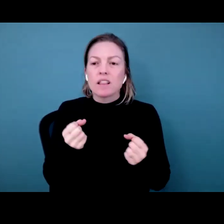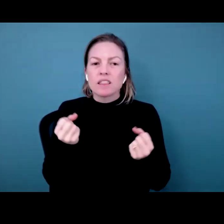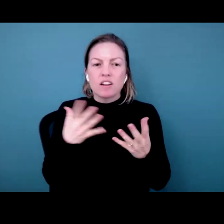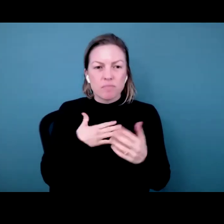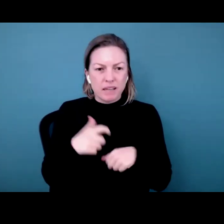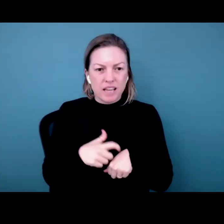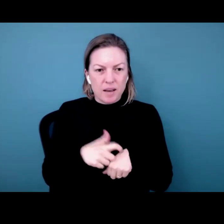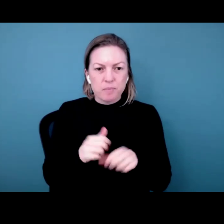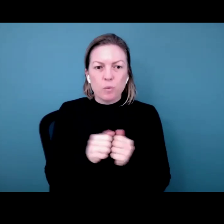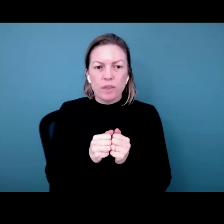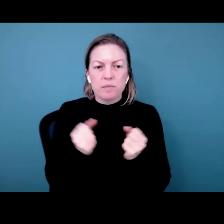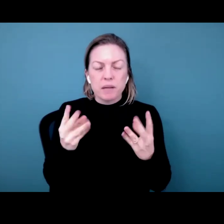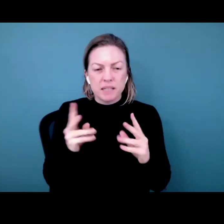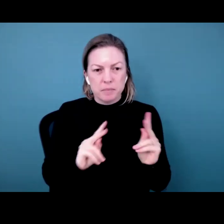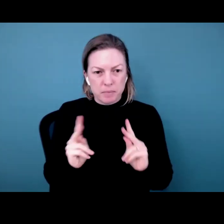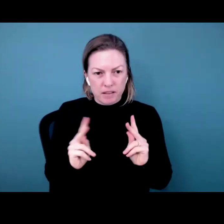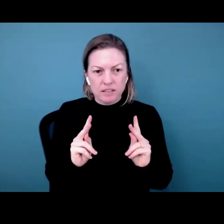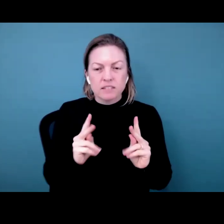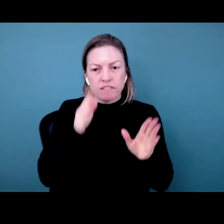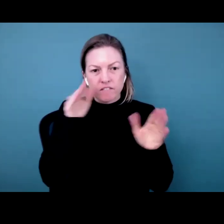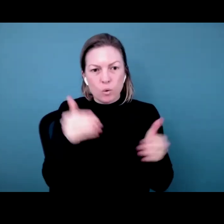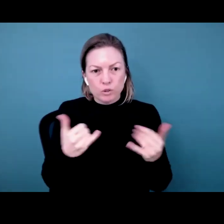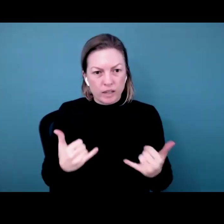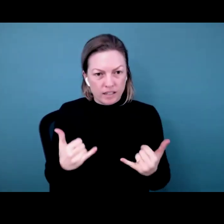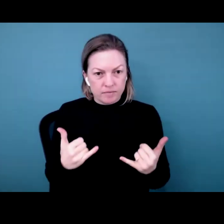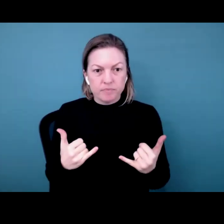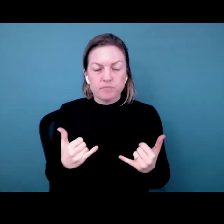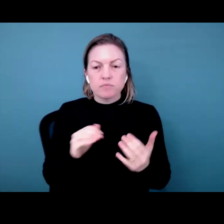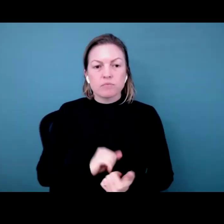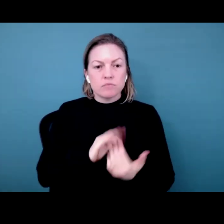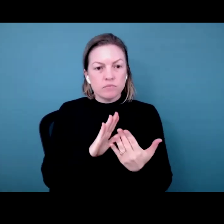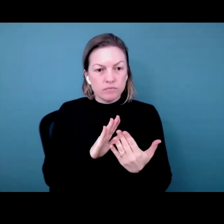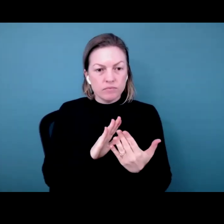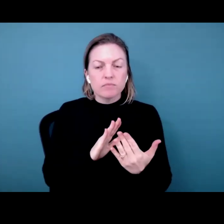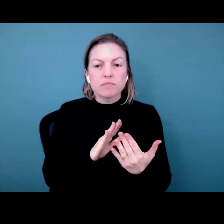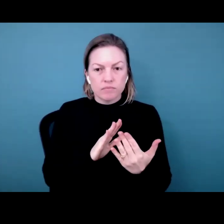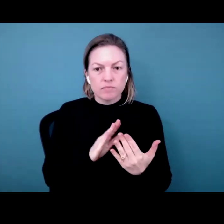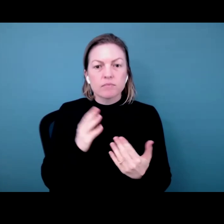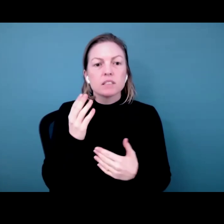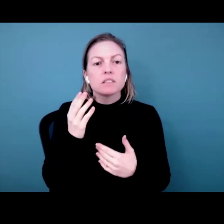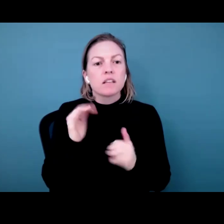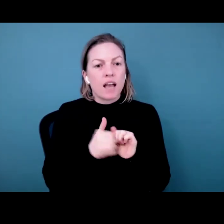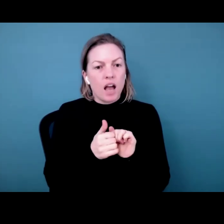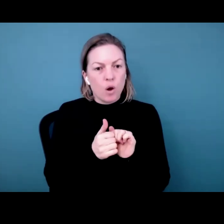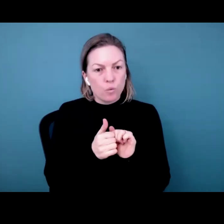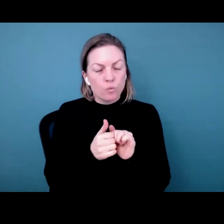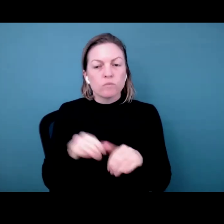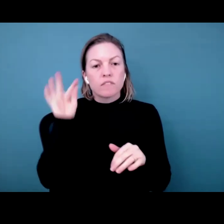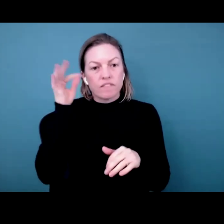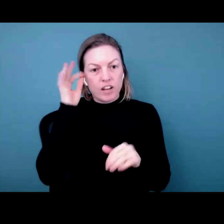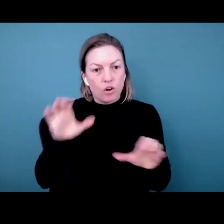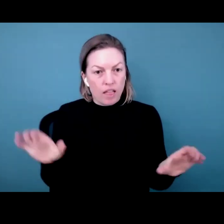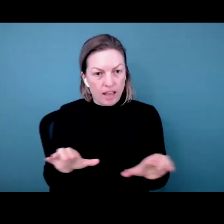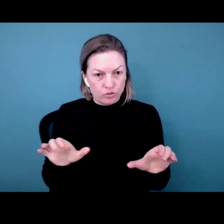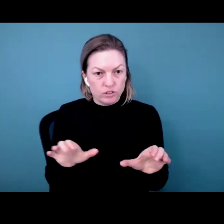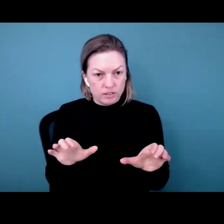with many individuals, is focused right now on addressing some of the ways in which federal actions